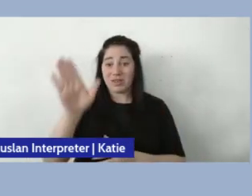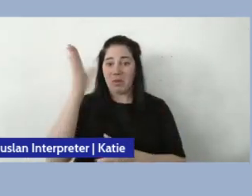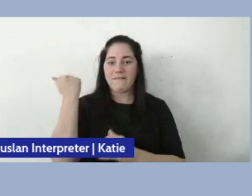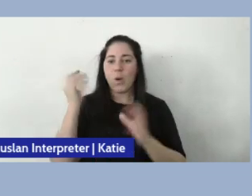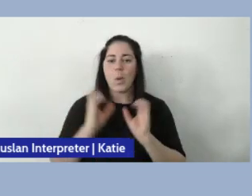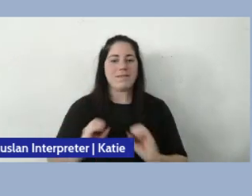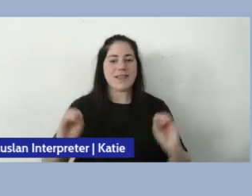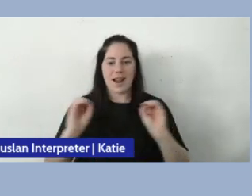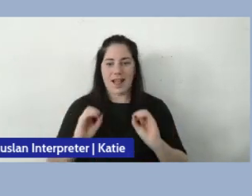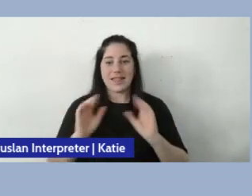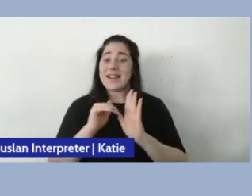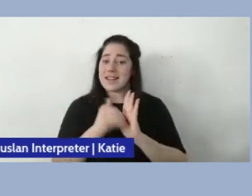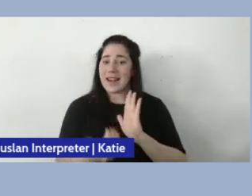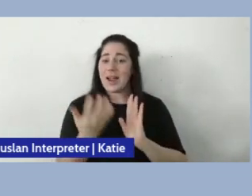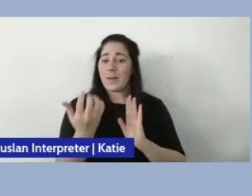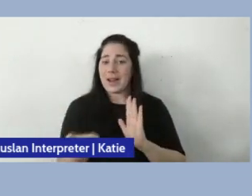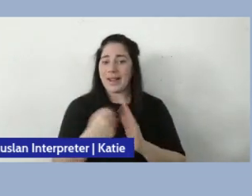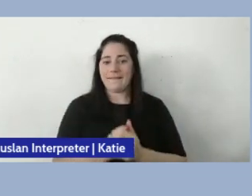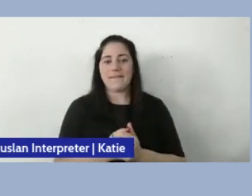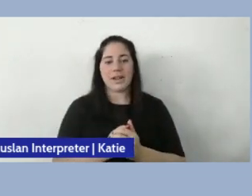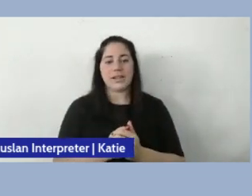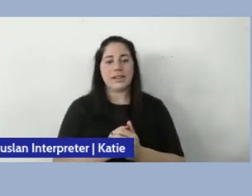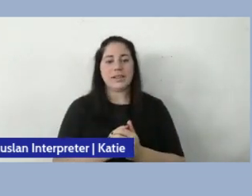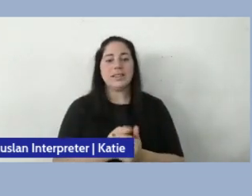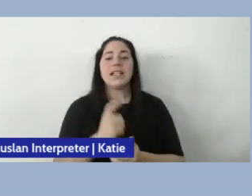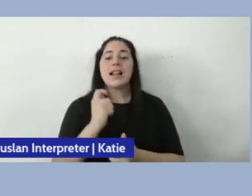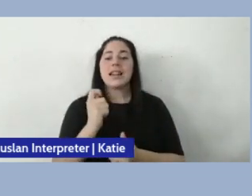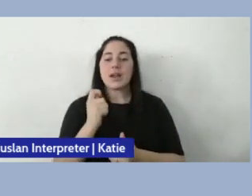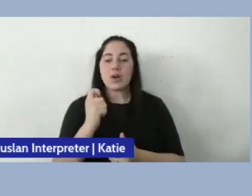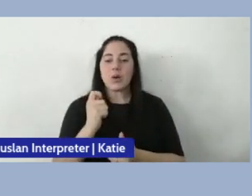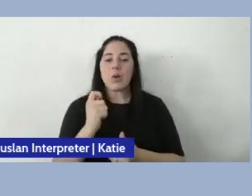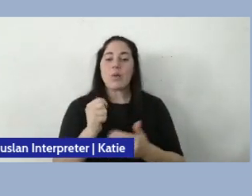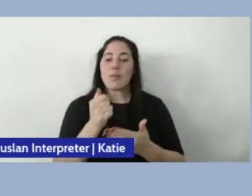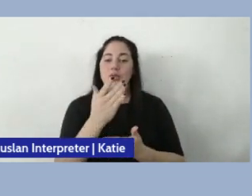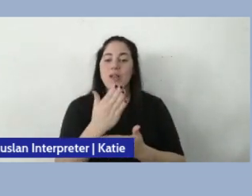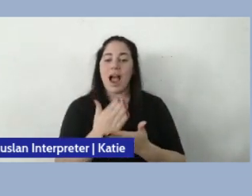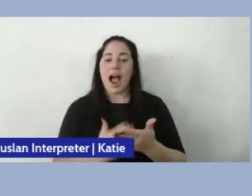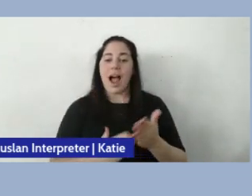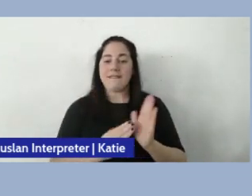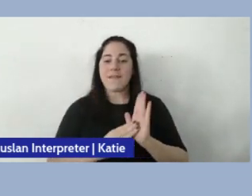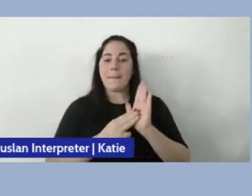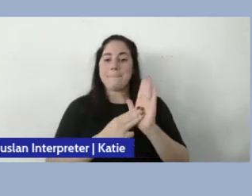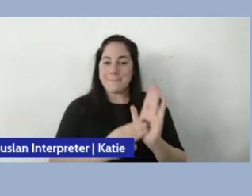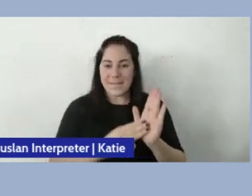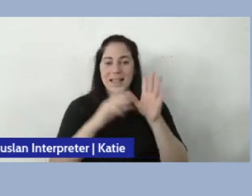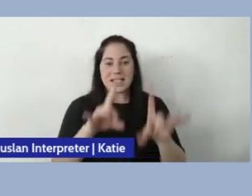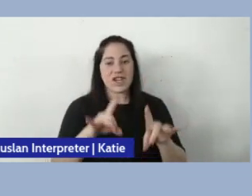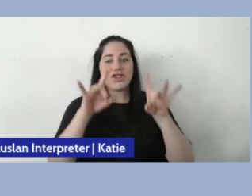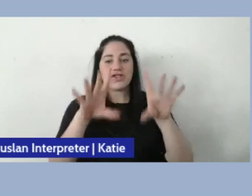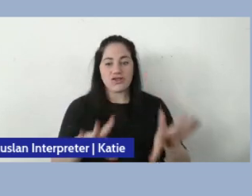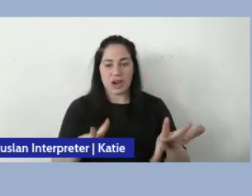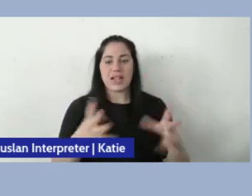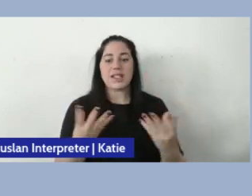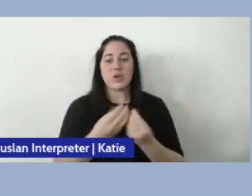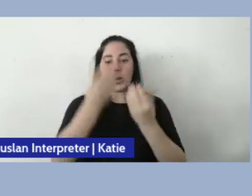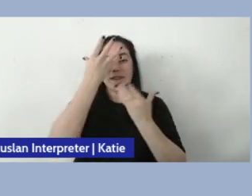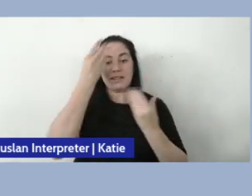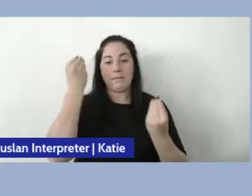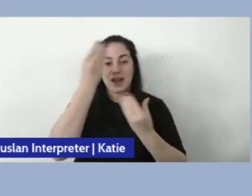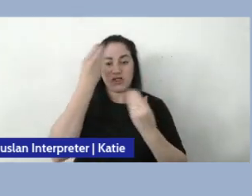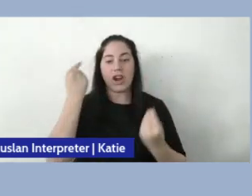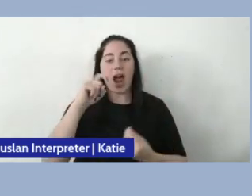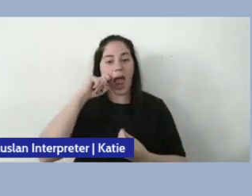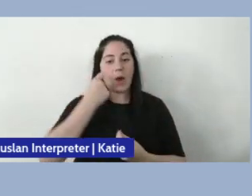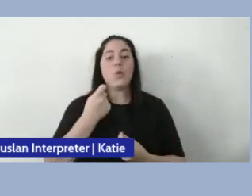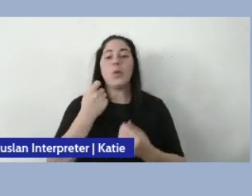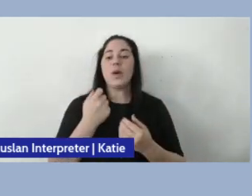Some people will be surprised to know there are almost 500,000 Australians living with dementia, and this is certain to increase. As a result, there